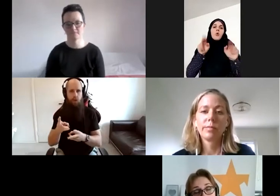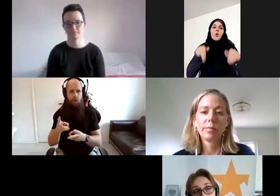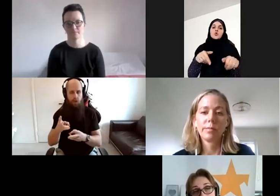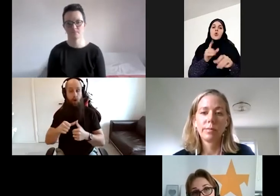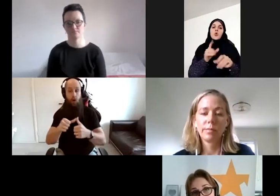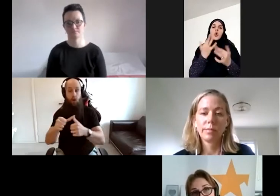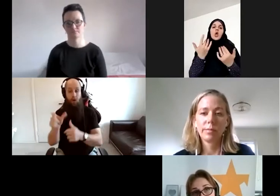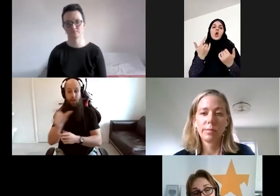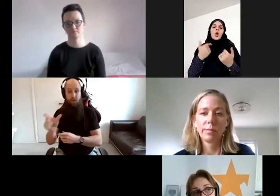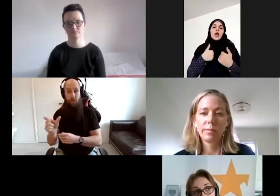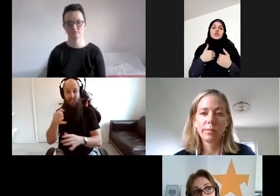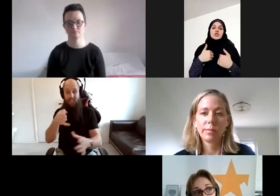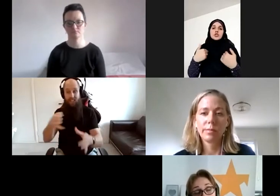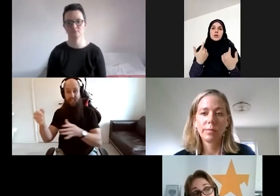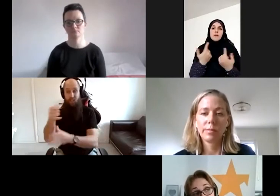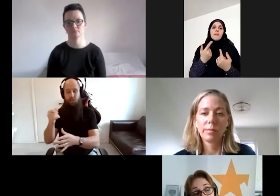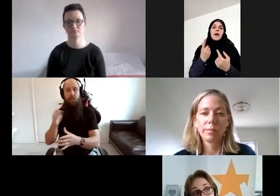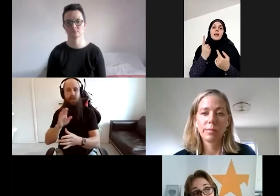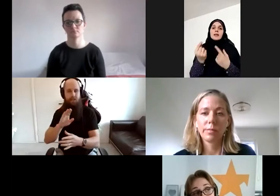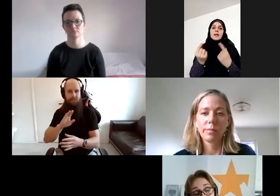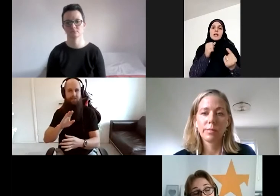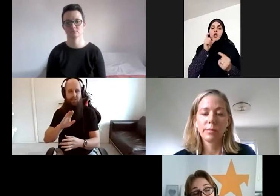and keen to do that. So I'm